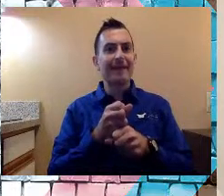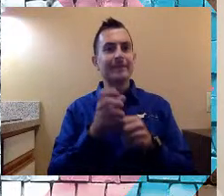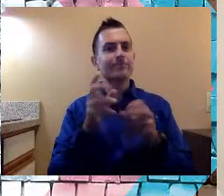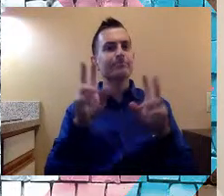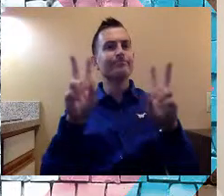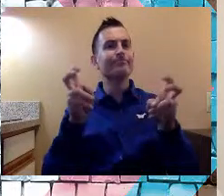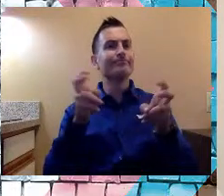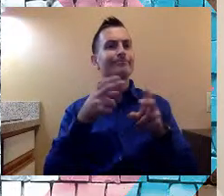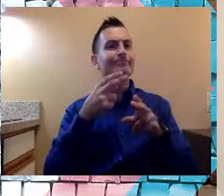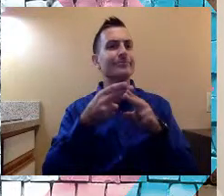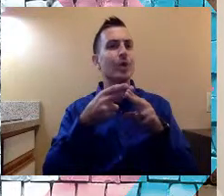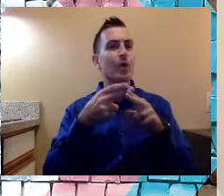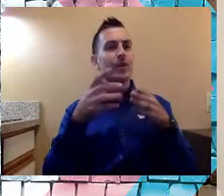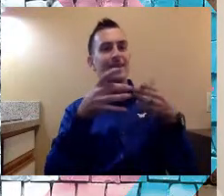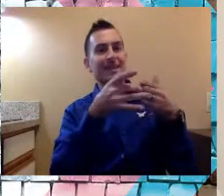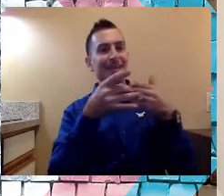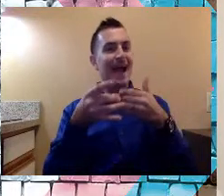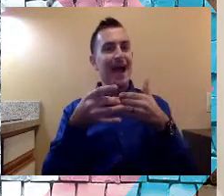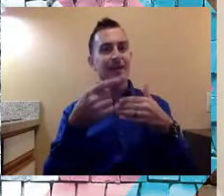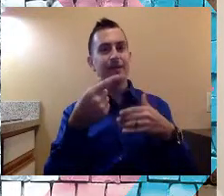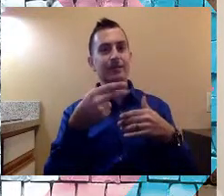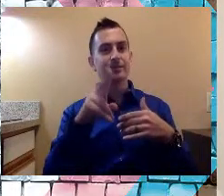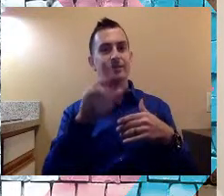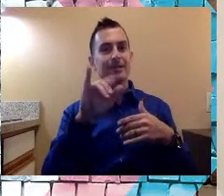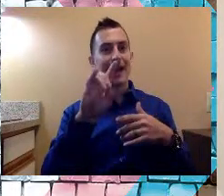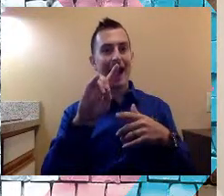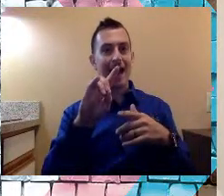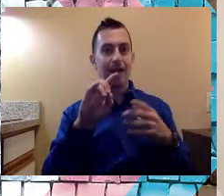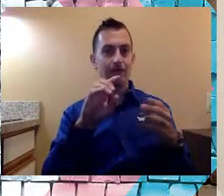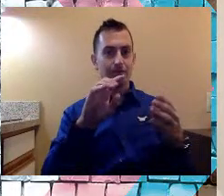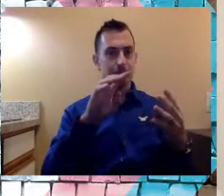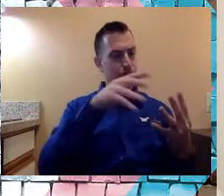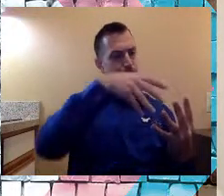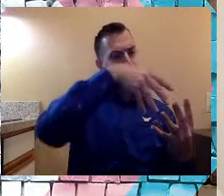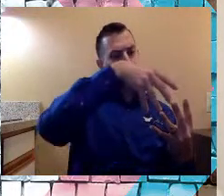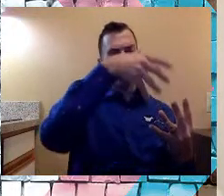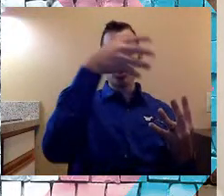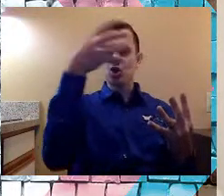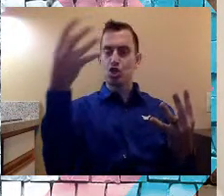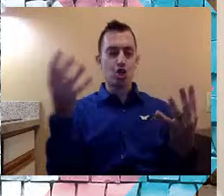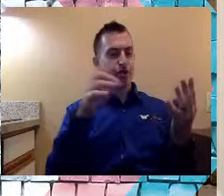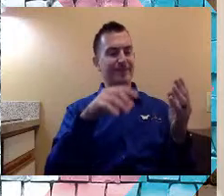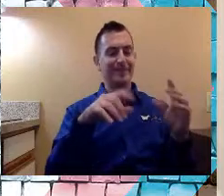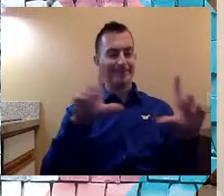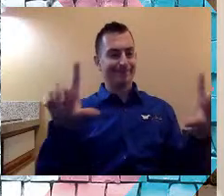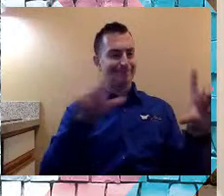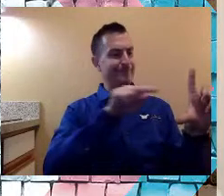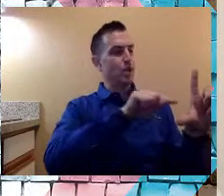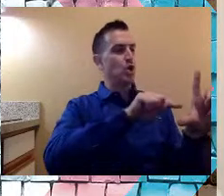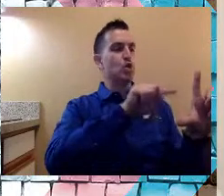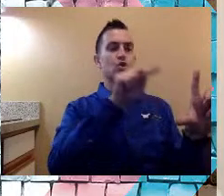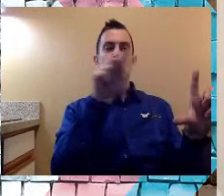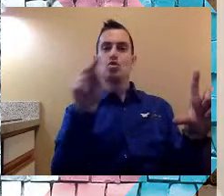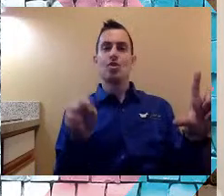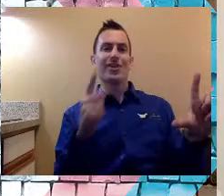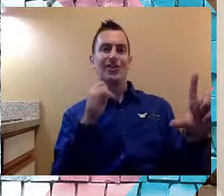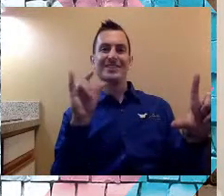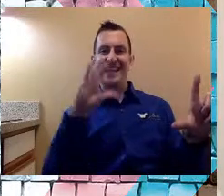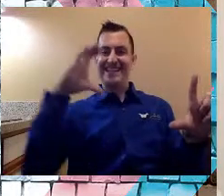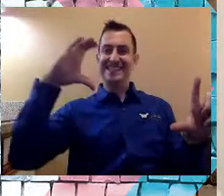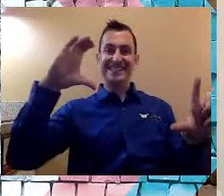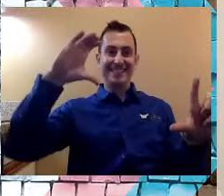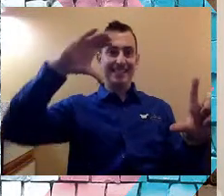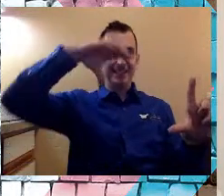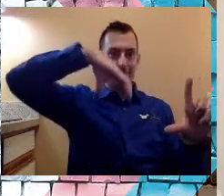we need to do is we're going to make curves or arches, or you could call it the letter C. And we're going to